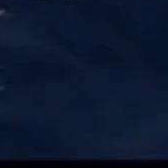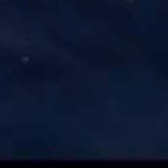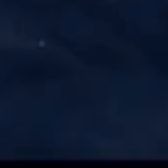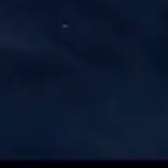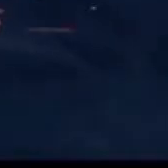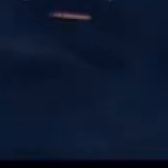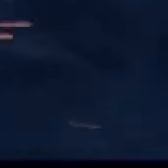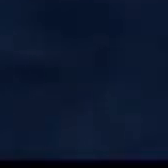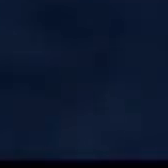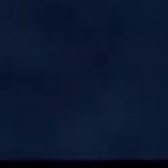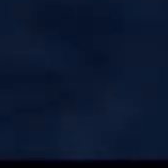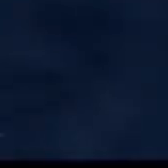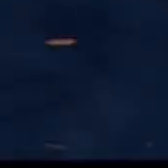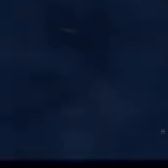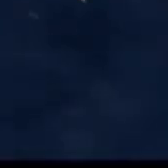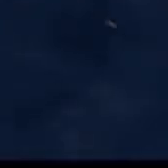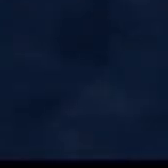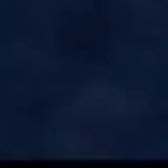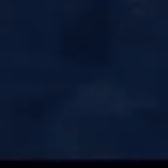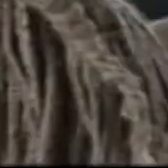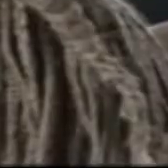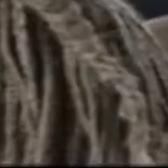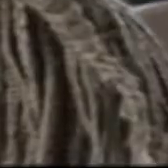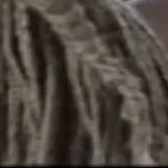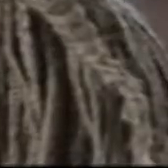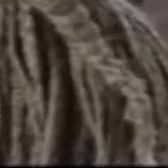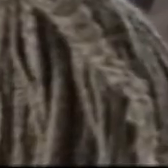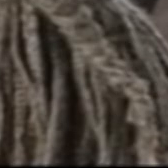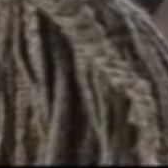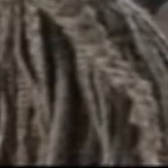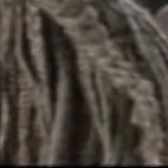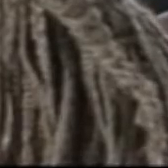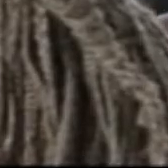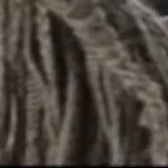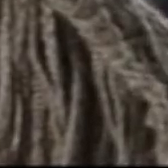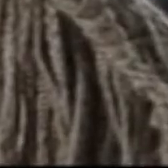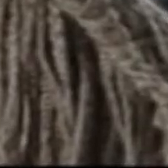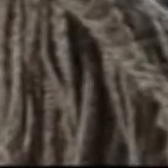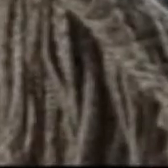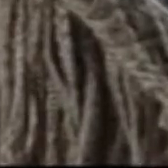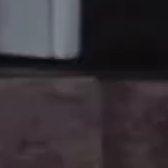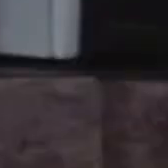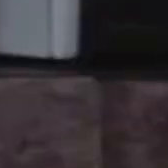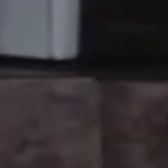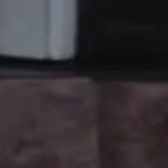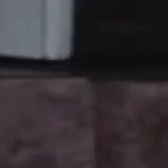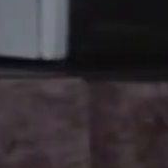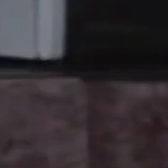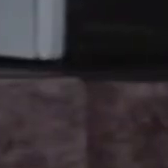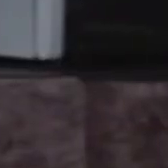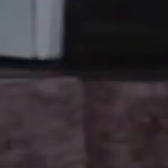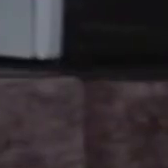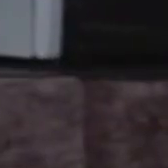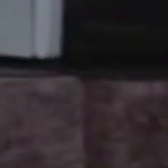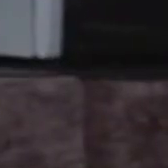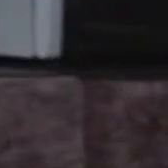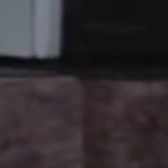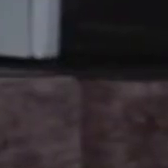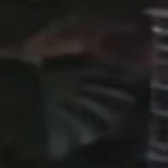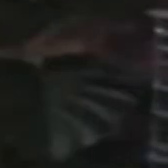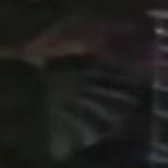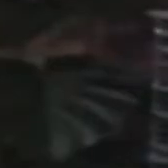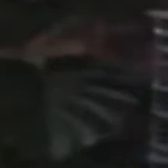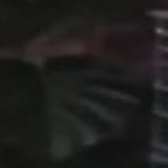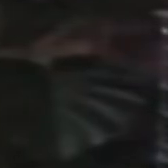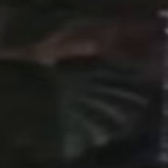Firm, yet faultless. You embarrassed Mom. All of us. But it would be nice if someone would look out for me